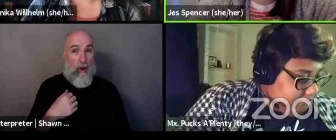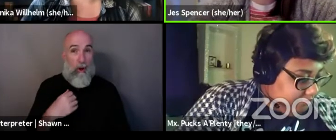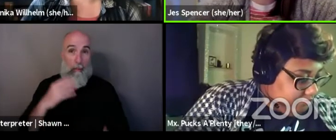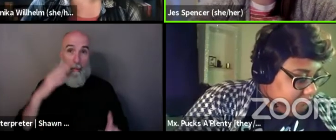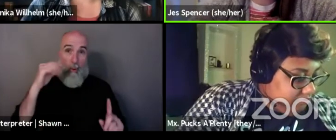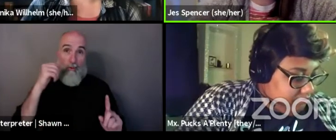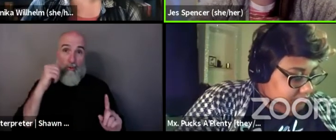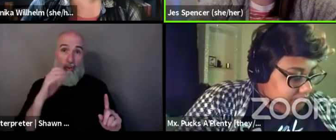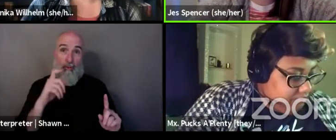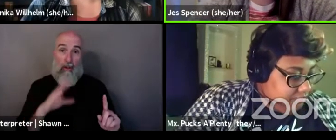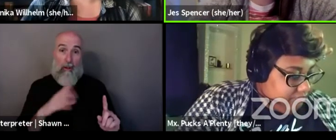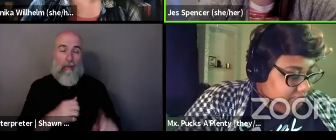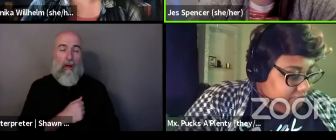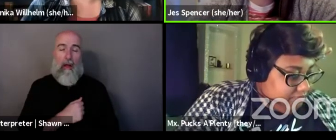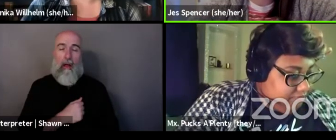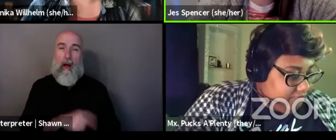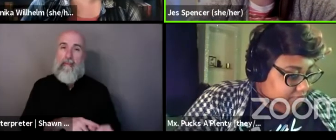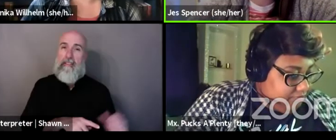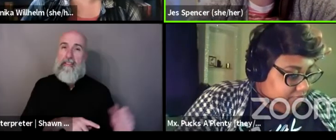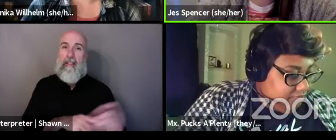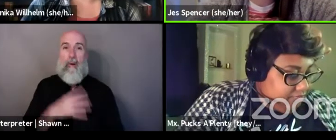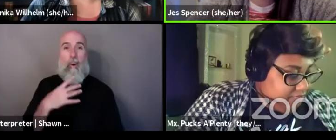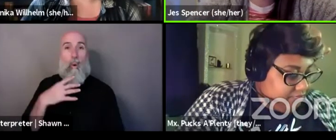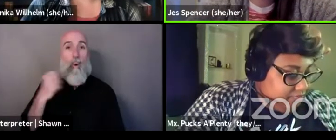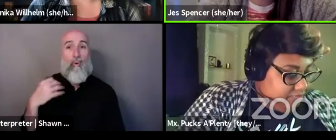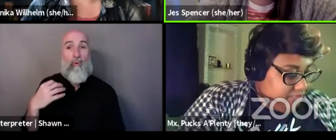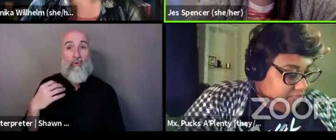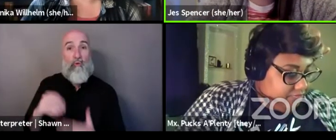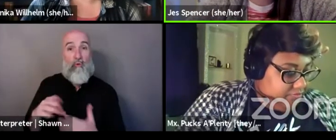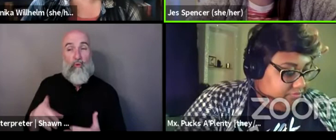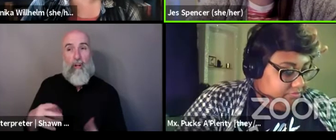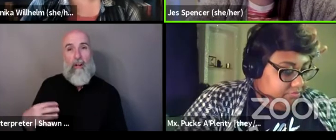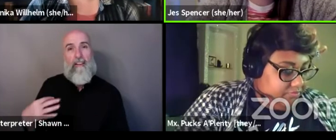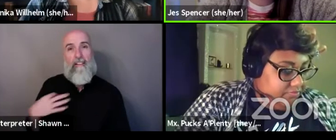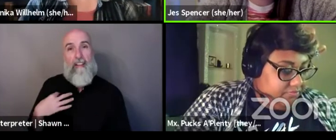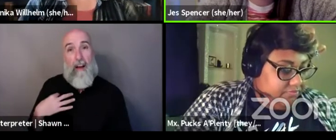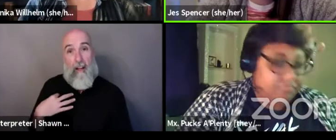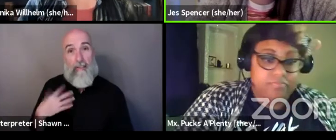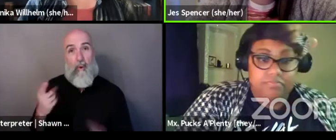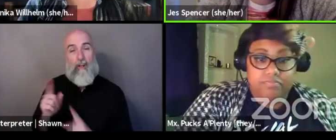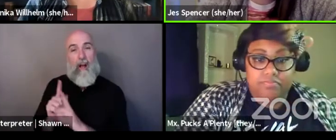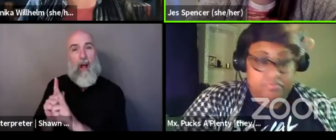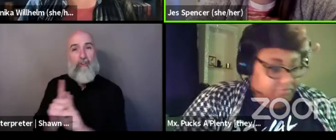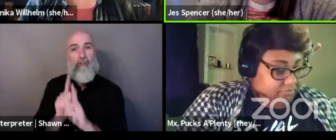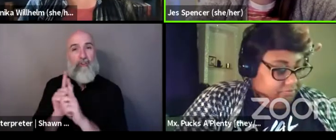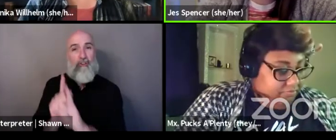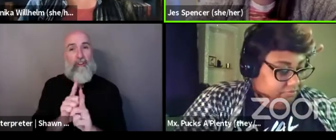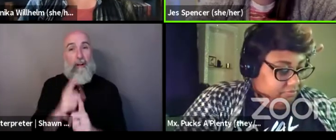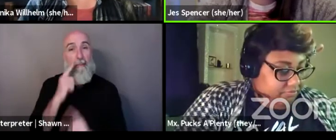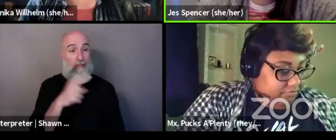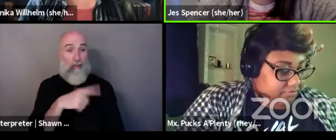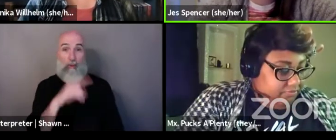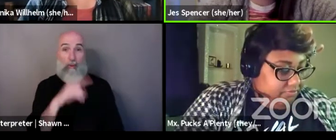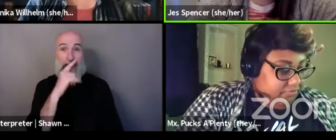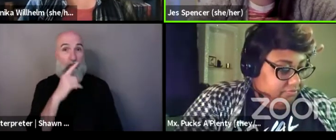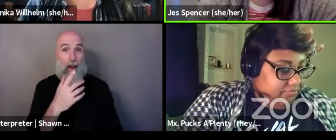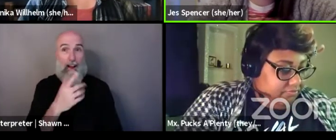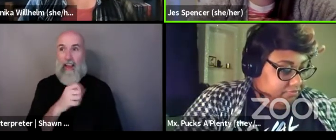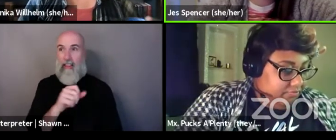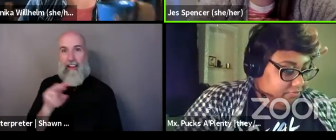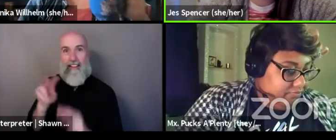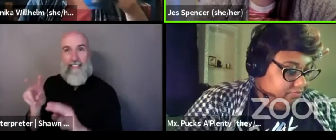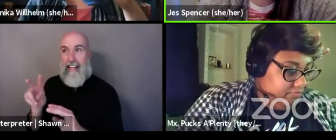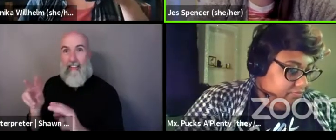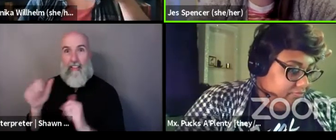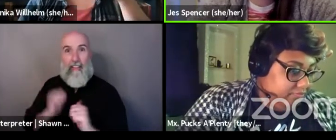love to send their older students to volunteer usher at your organization, because those kids then get to see